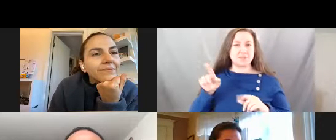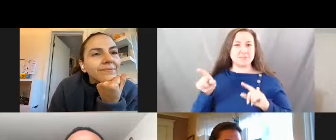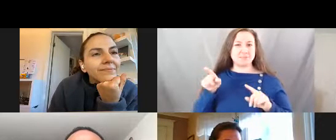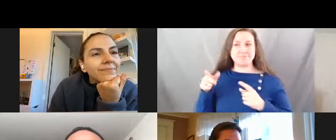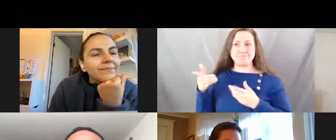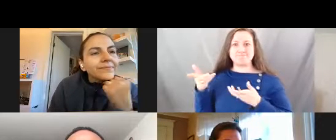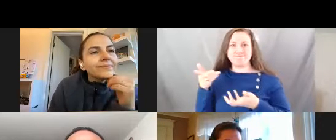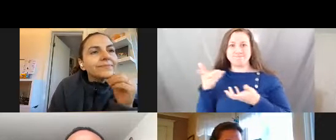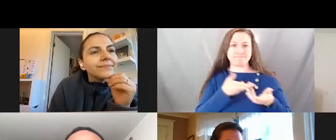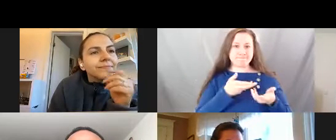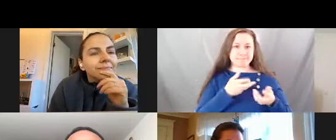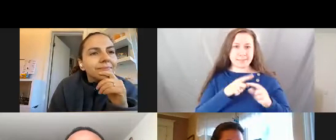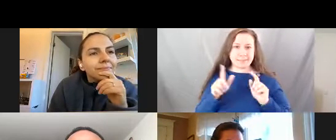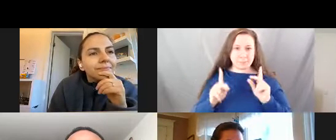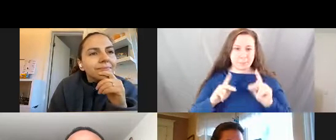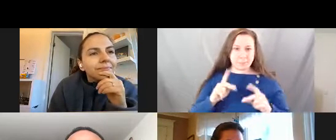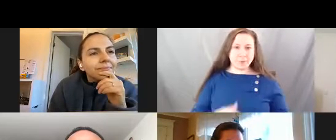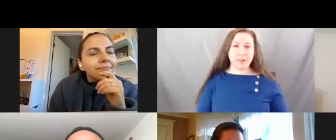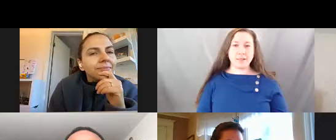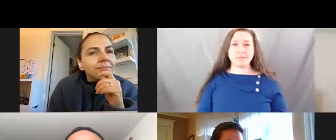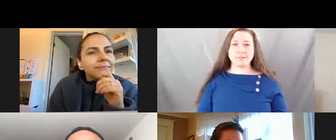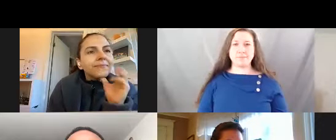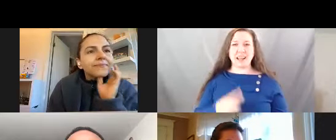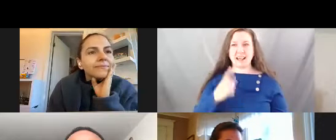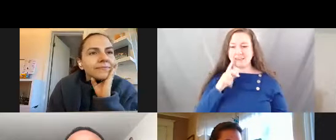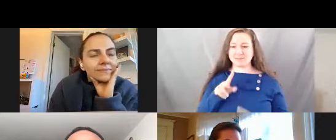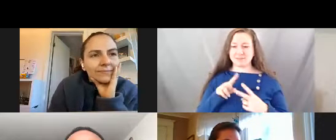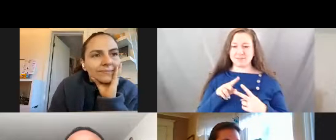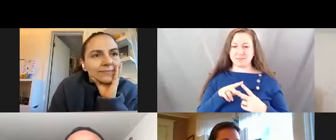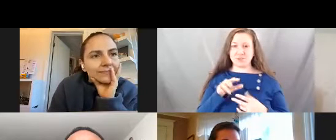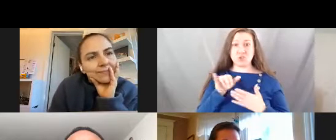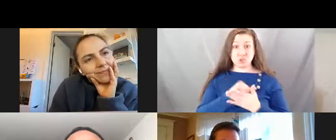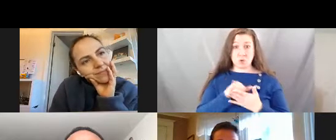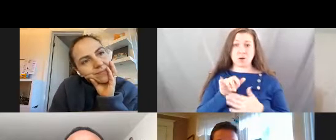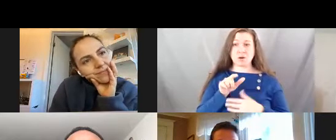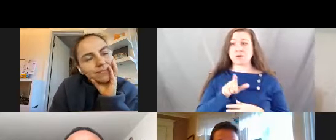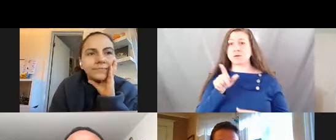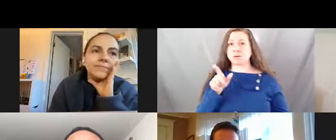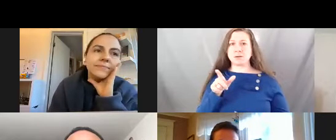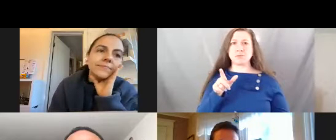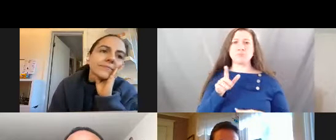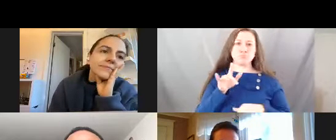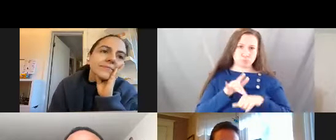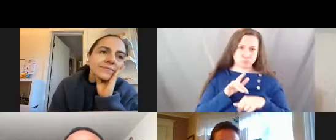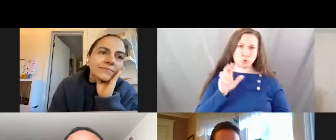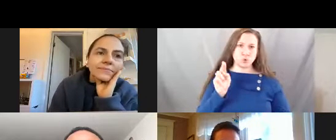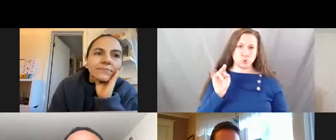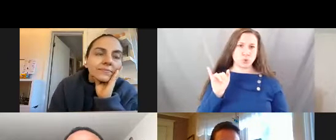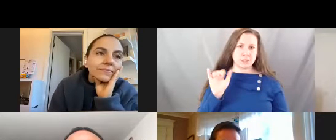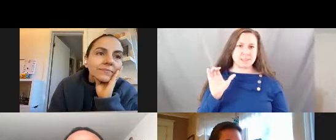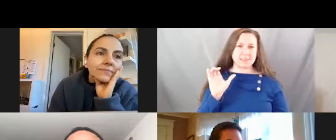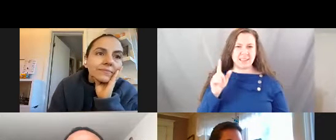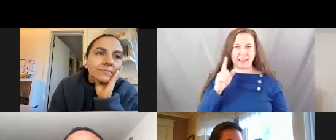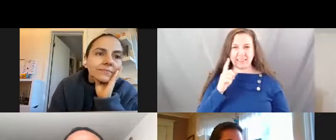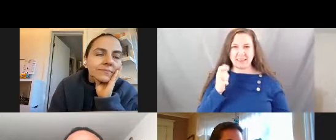people. Um, but I think that was the only two states outside of New York that I'd been to, and obviously New York City. That's, I think everyone who's been